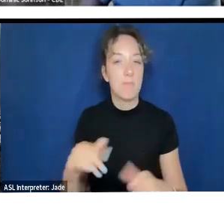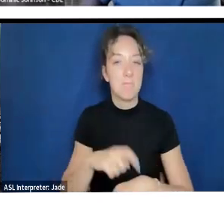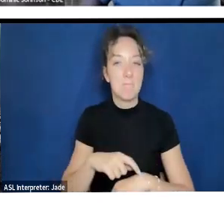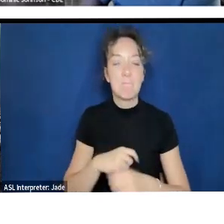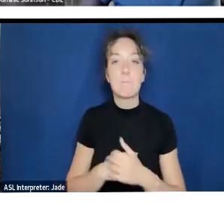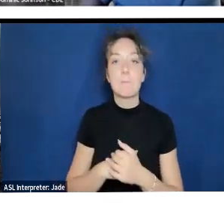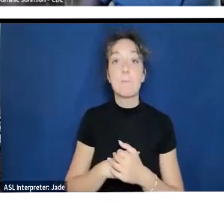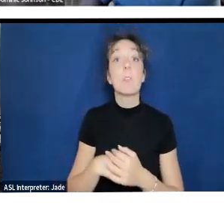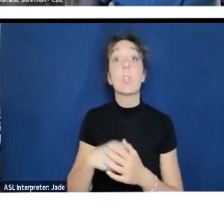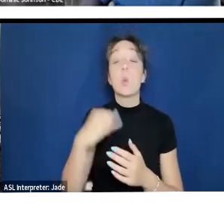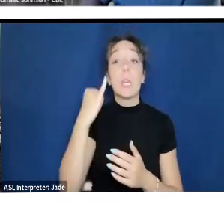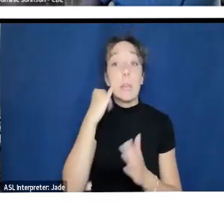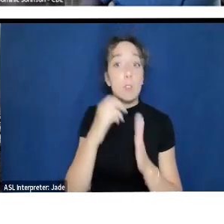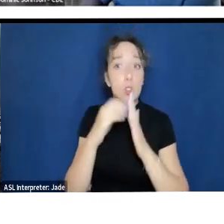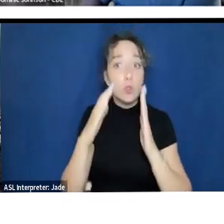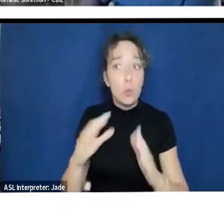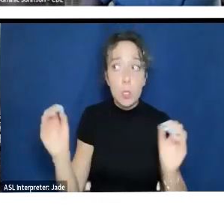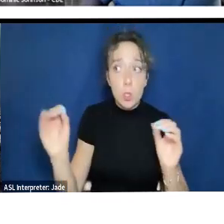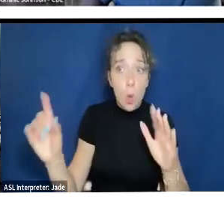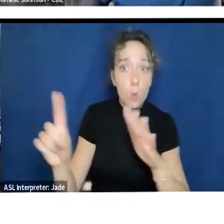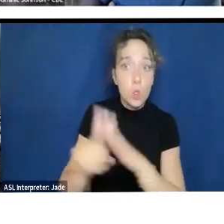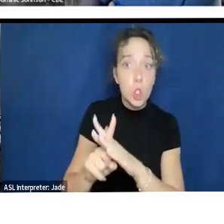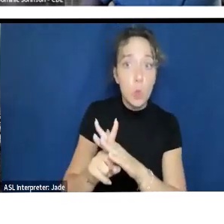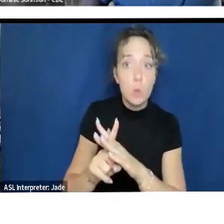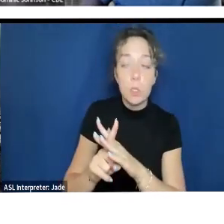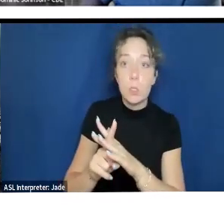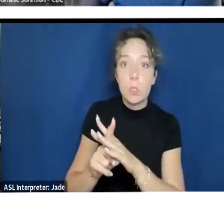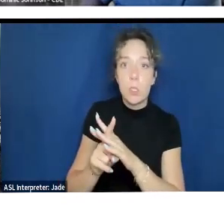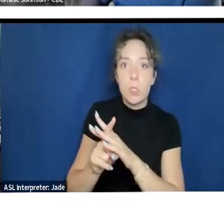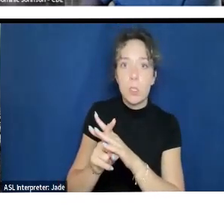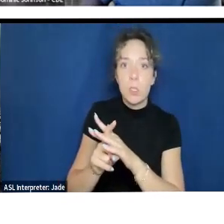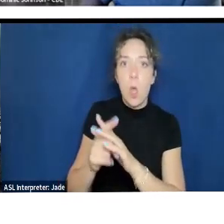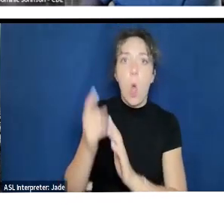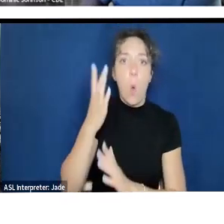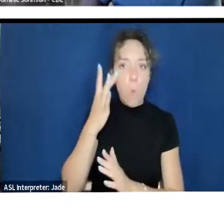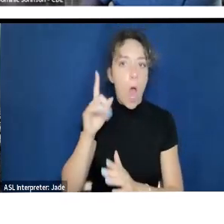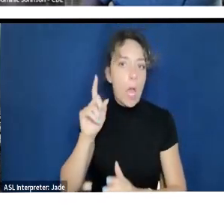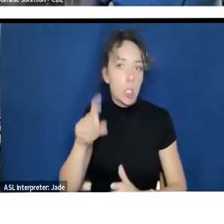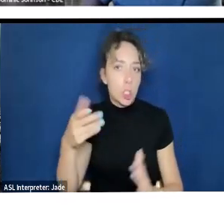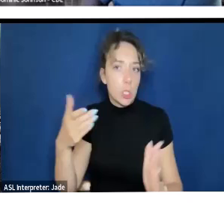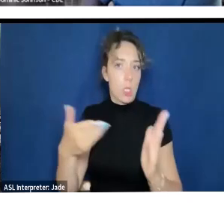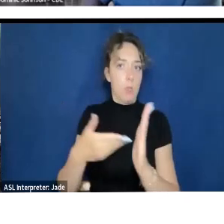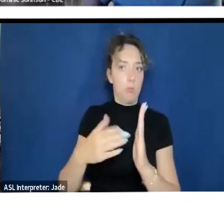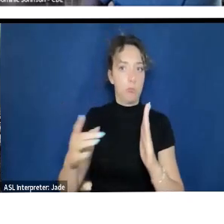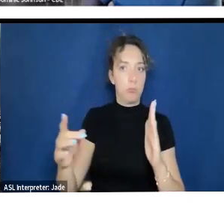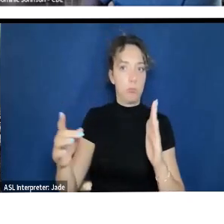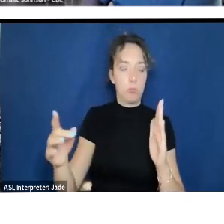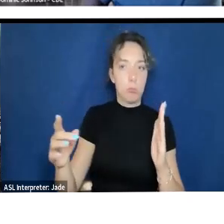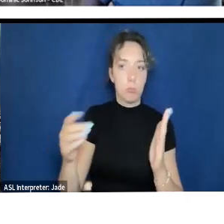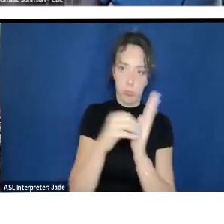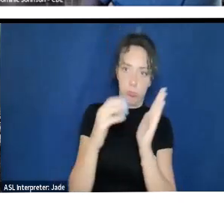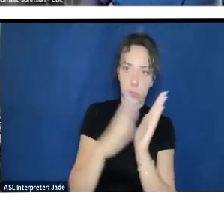student no-shows, why should they show up in reports? So